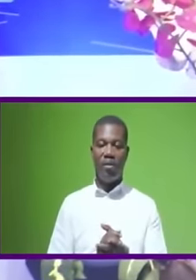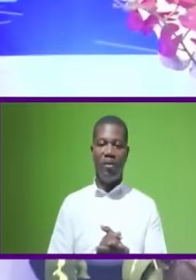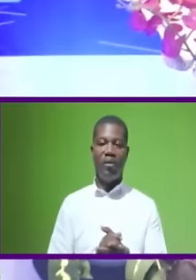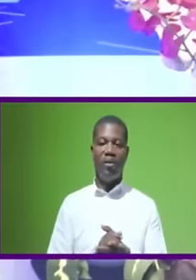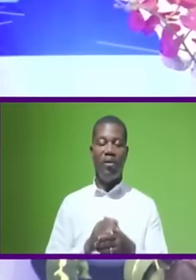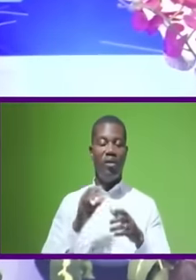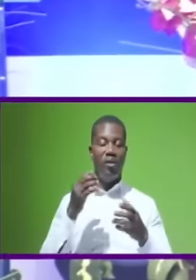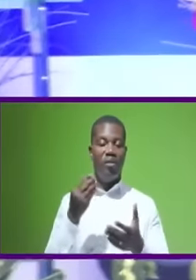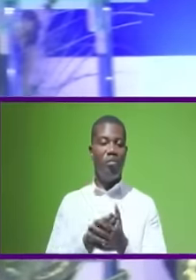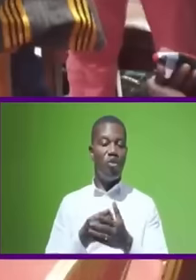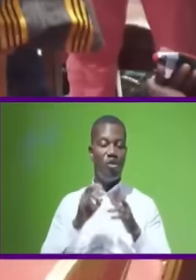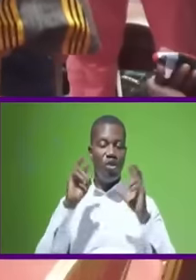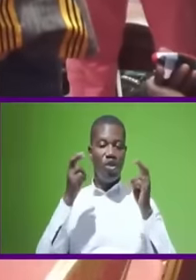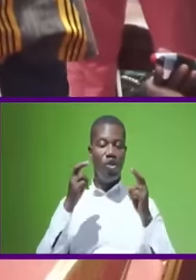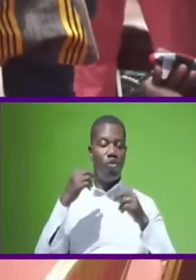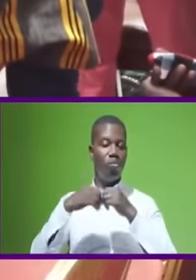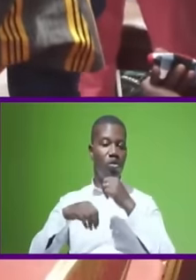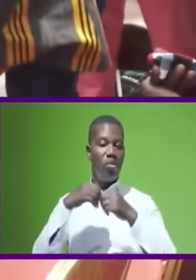Sikasamo Musuo